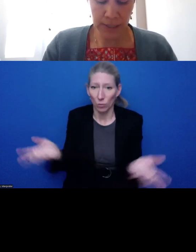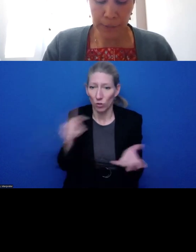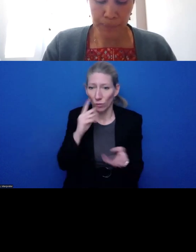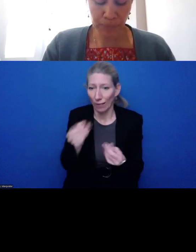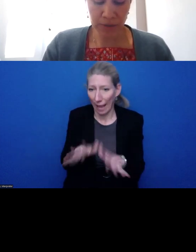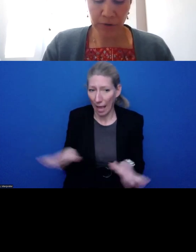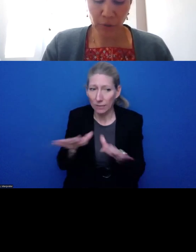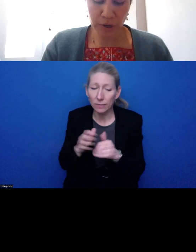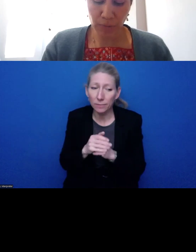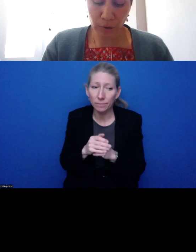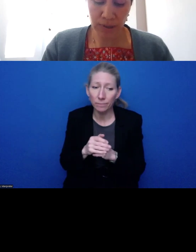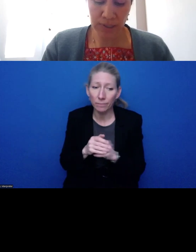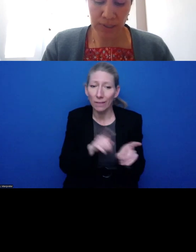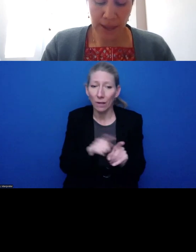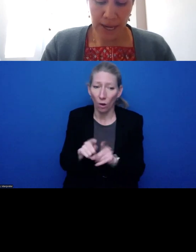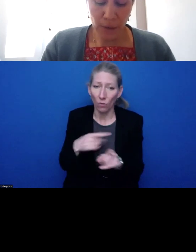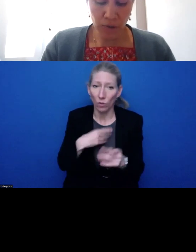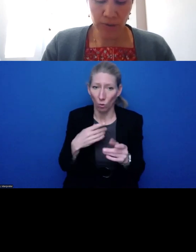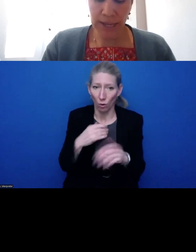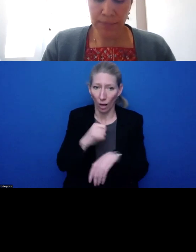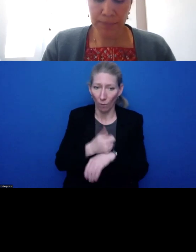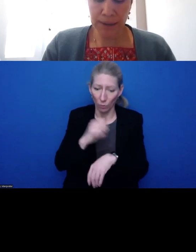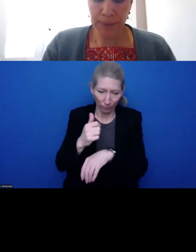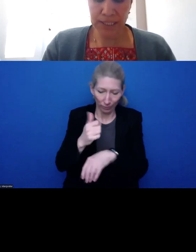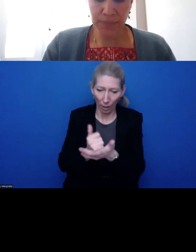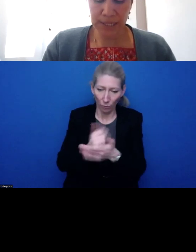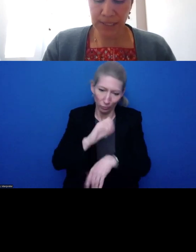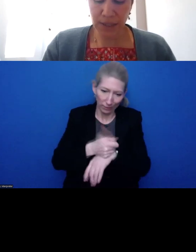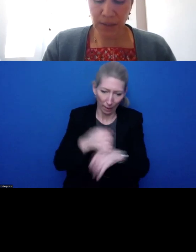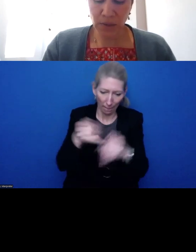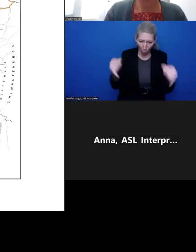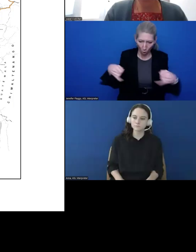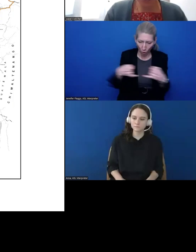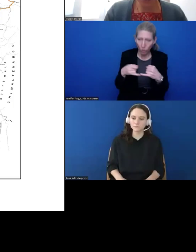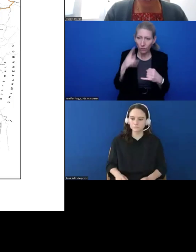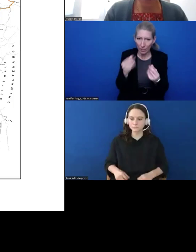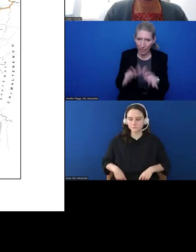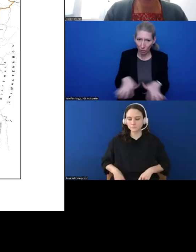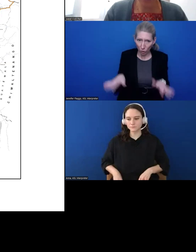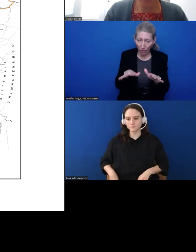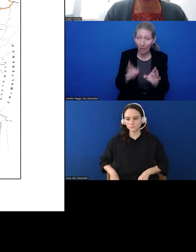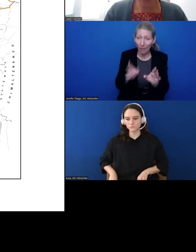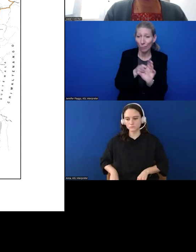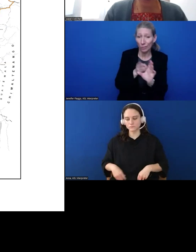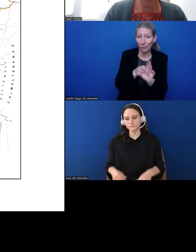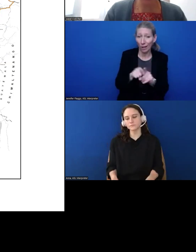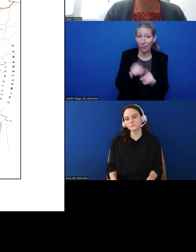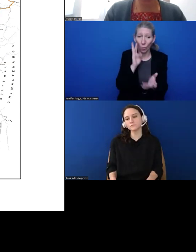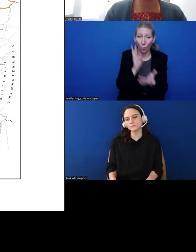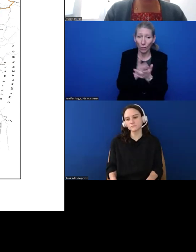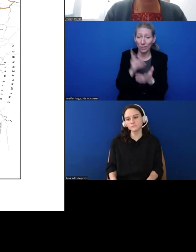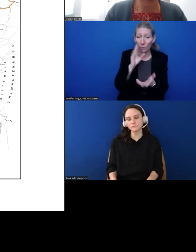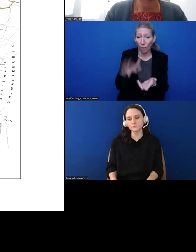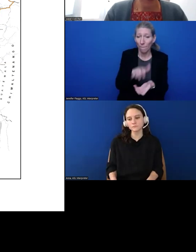delimit territorial borders, and also they participate as witnesses in